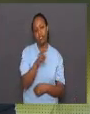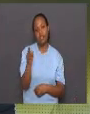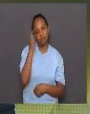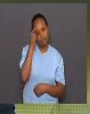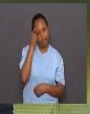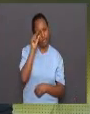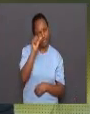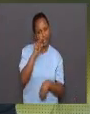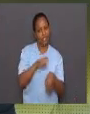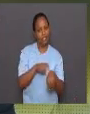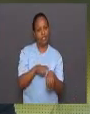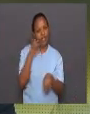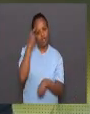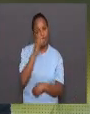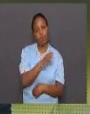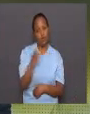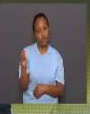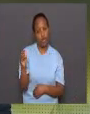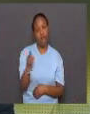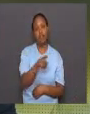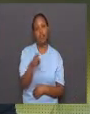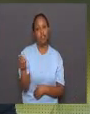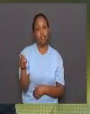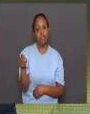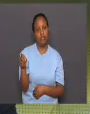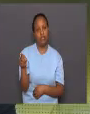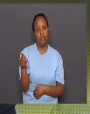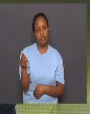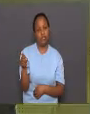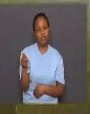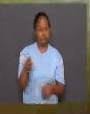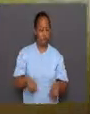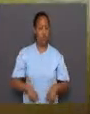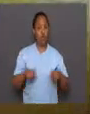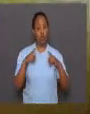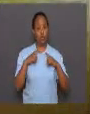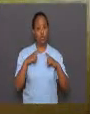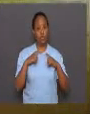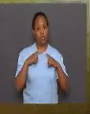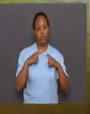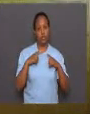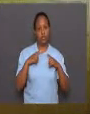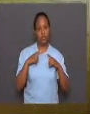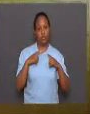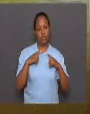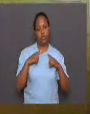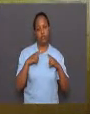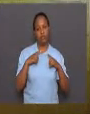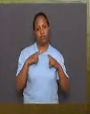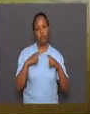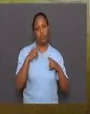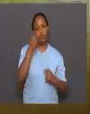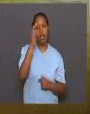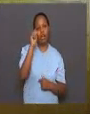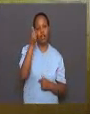a state of anarchy and arbitrary rule. How does this make you